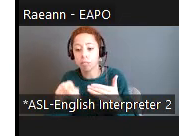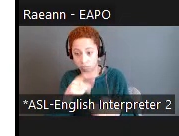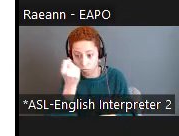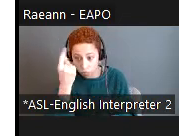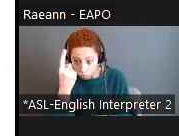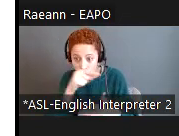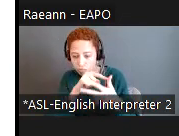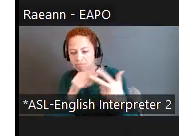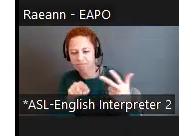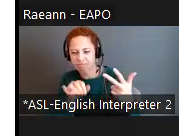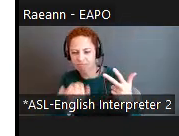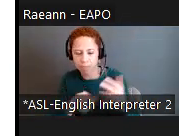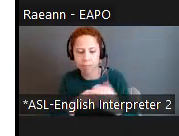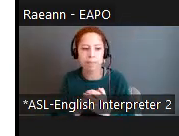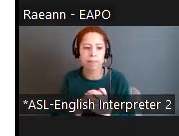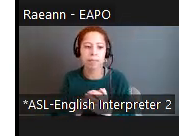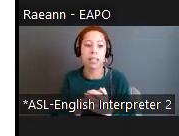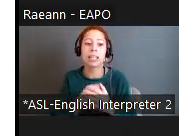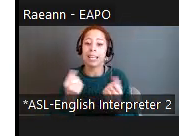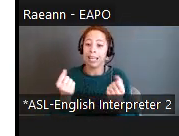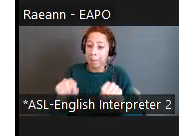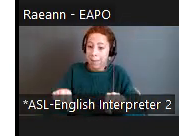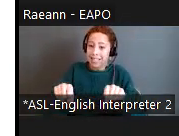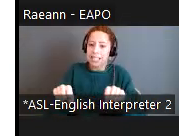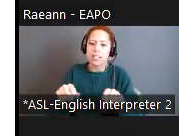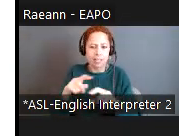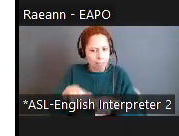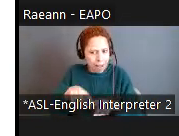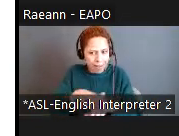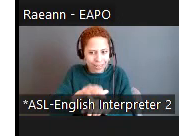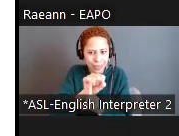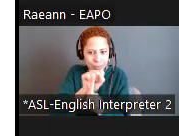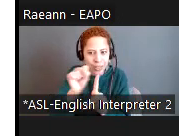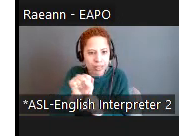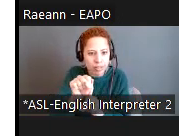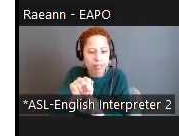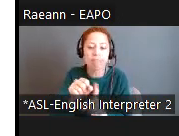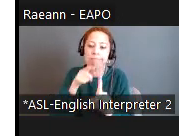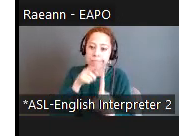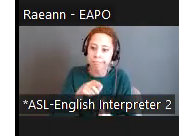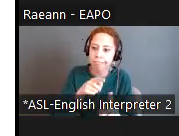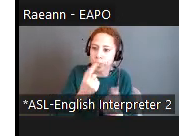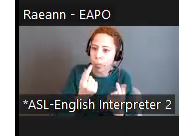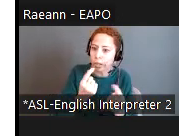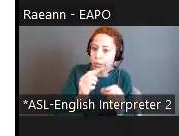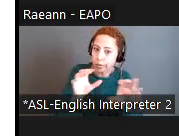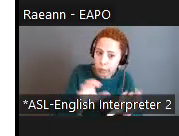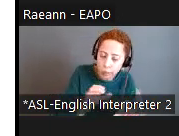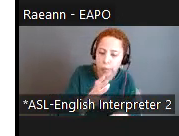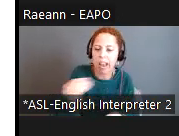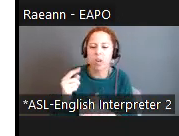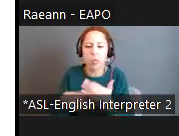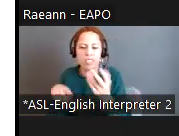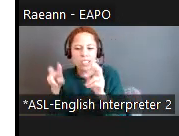Very important, capacity is situational. So it's going to be task and issue specific. So going back to that example